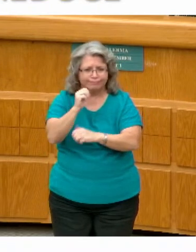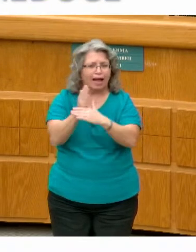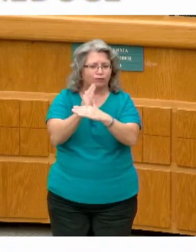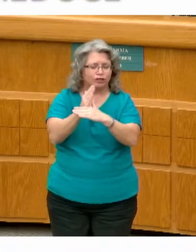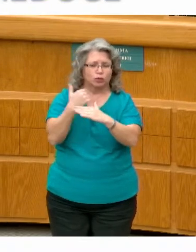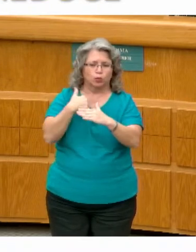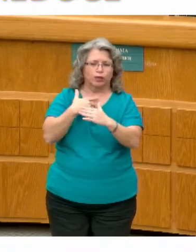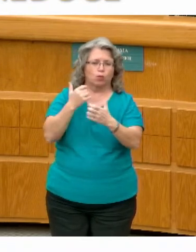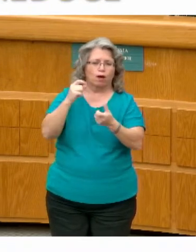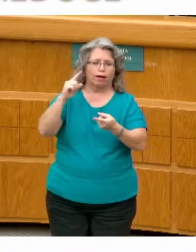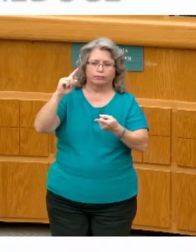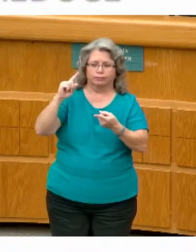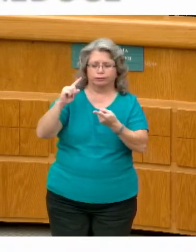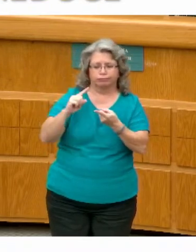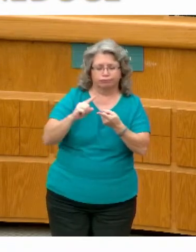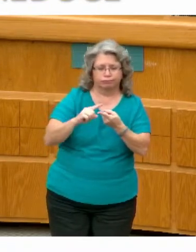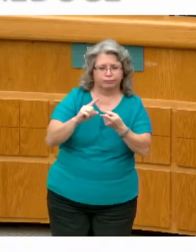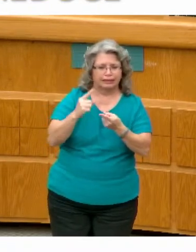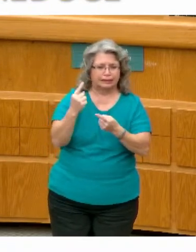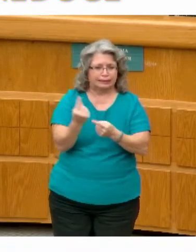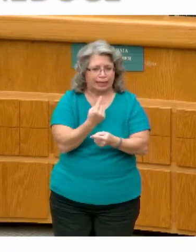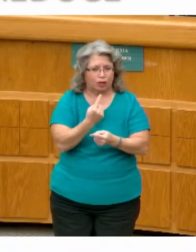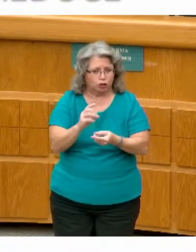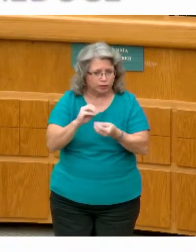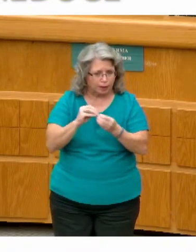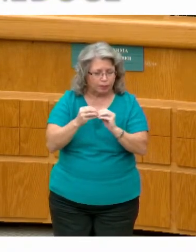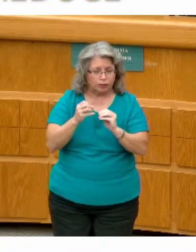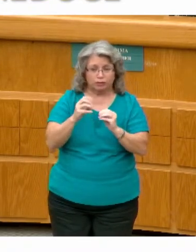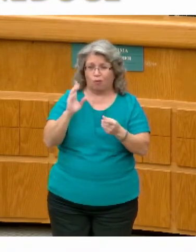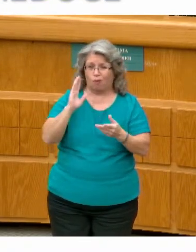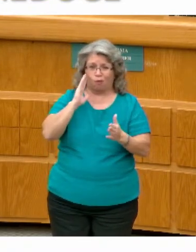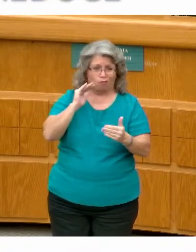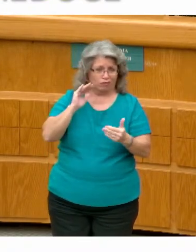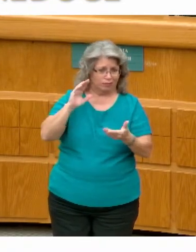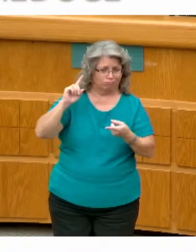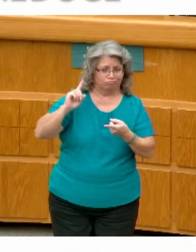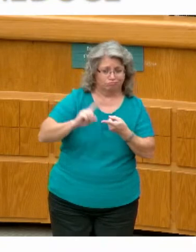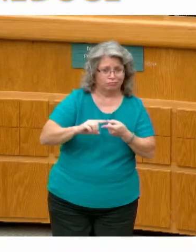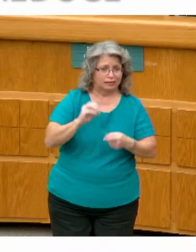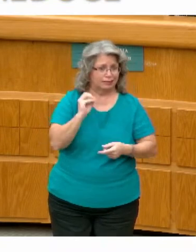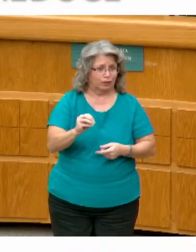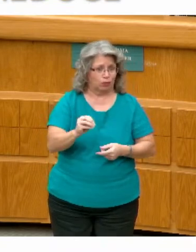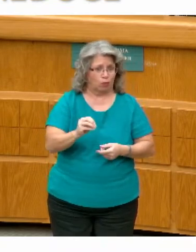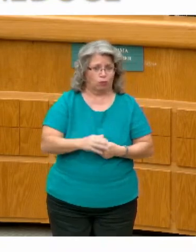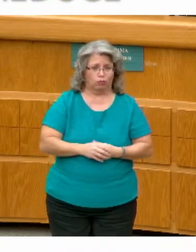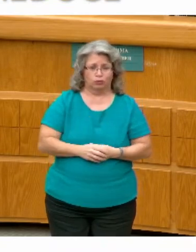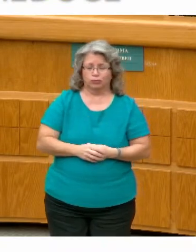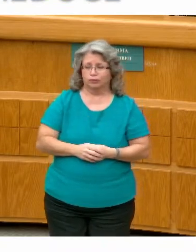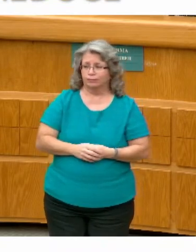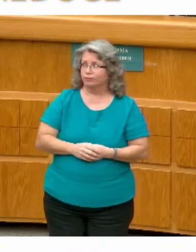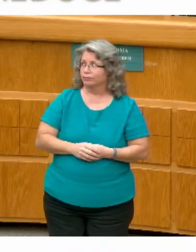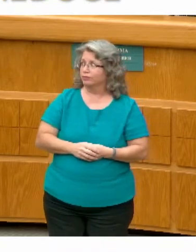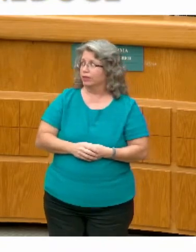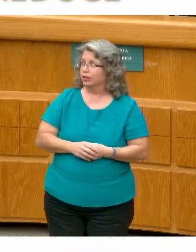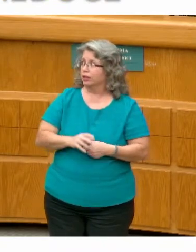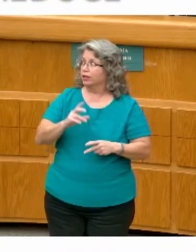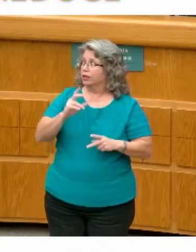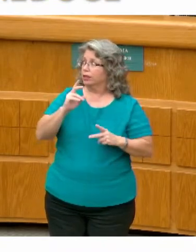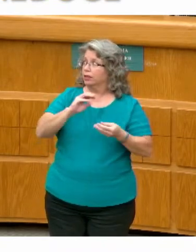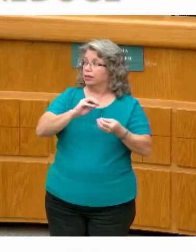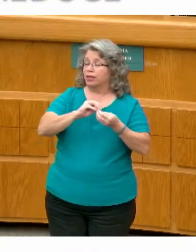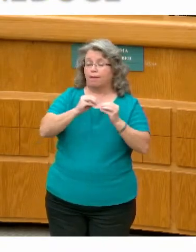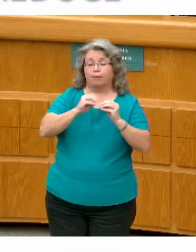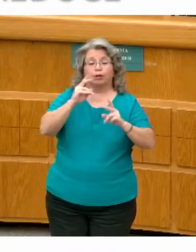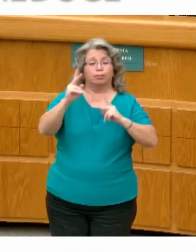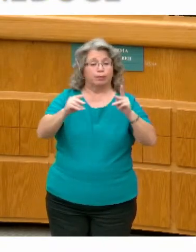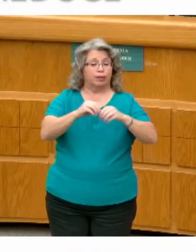single digits, hopefully down to 0. Okay, in terms of inpatients, again, the projections are what would happen